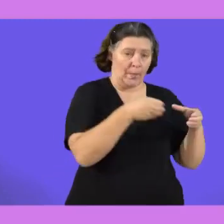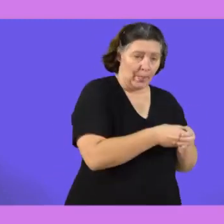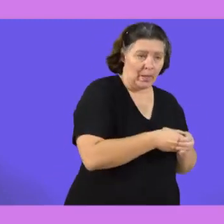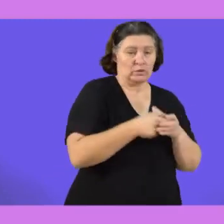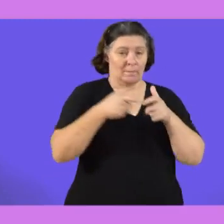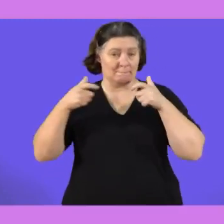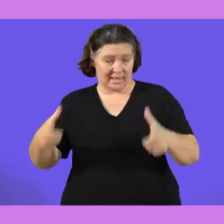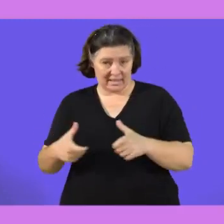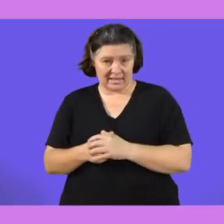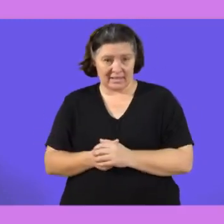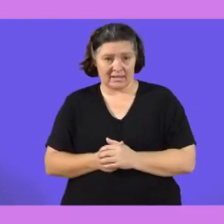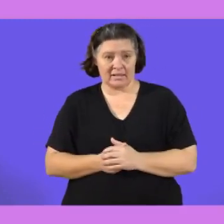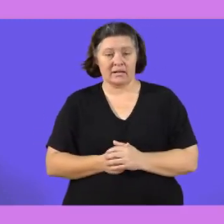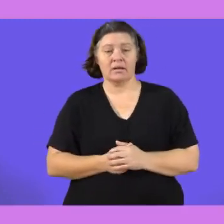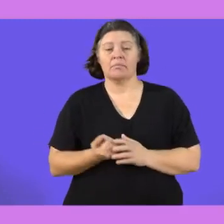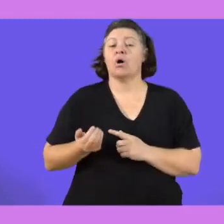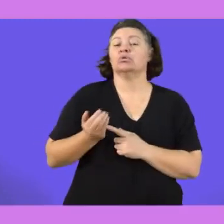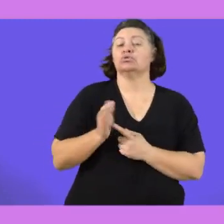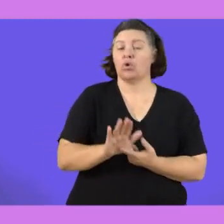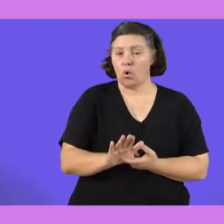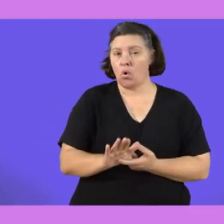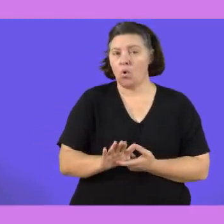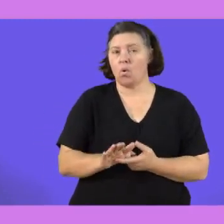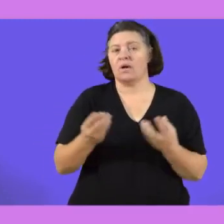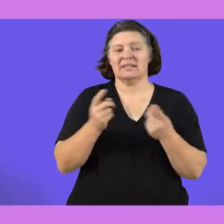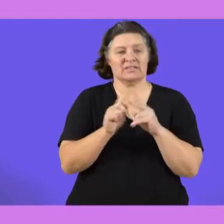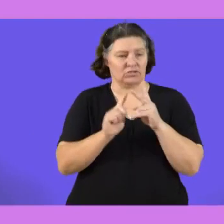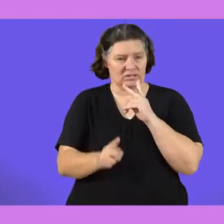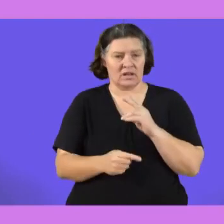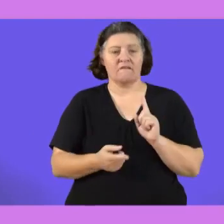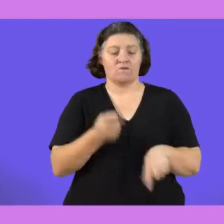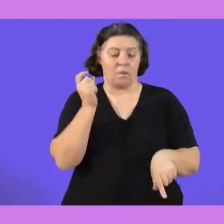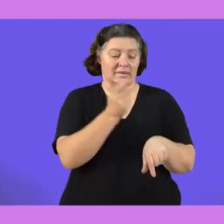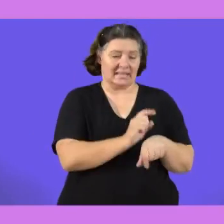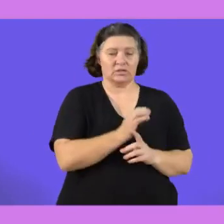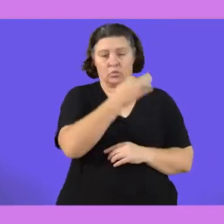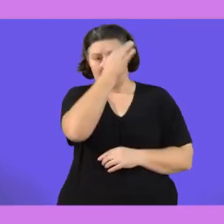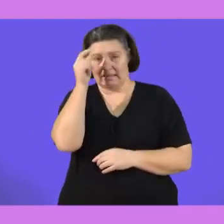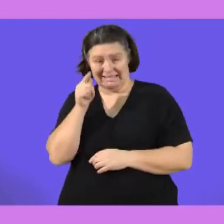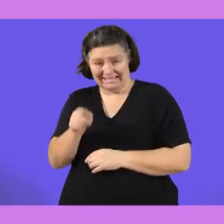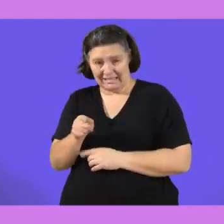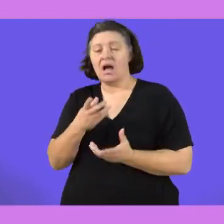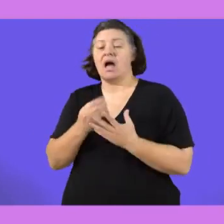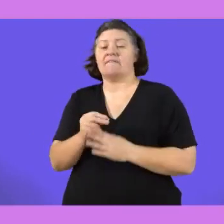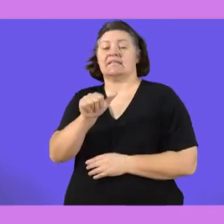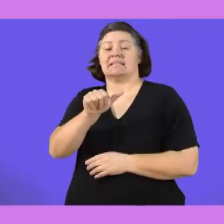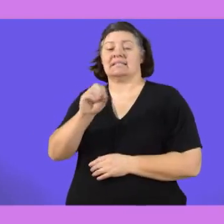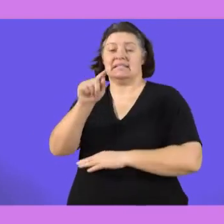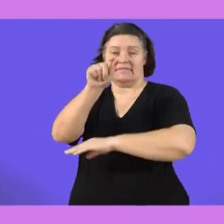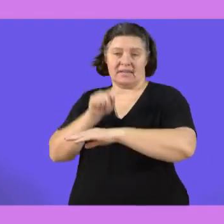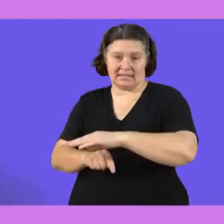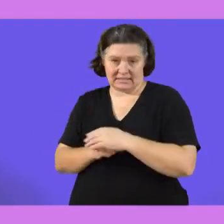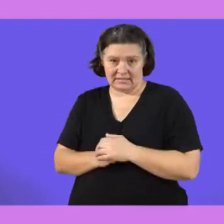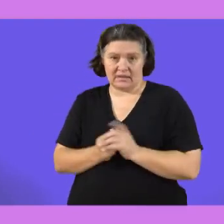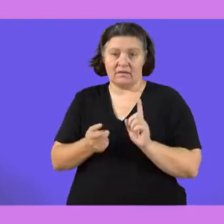from smaller to bigger, this time I'm indicating the conversion factors. So from seconds to minutes, I will divide